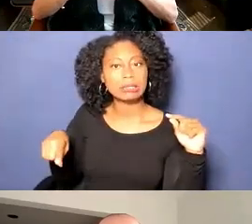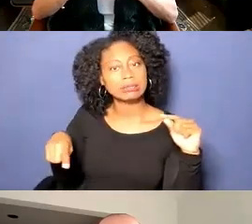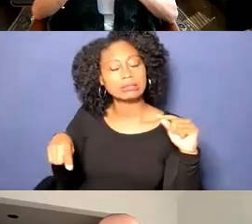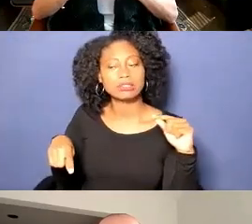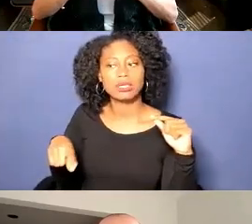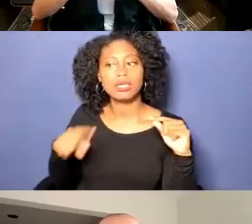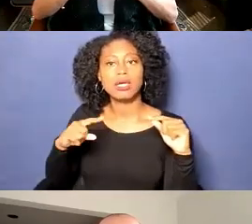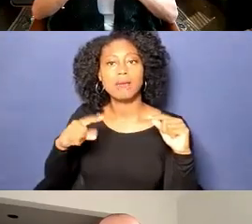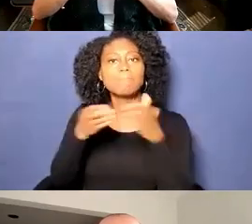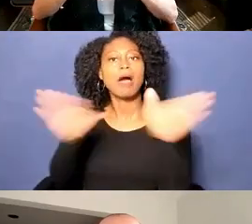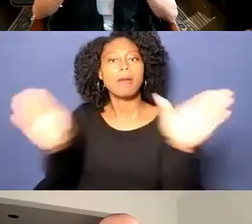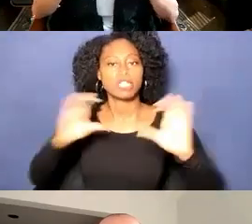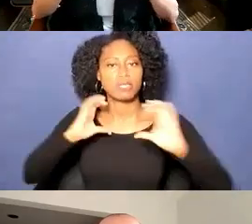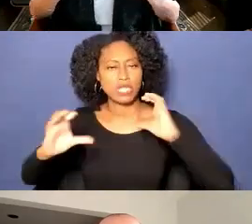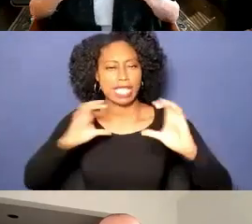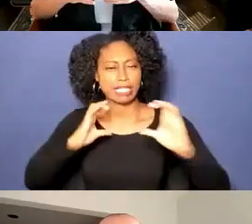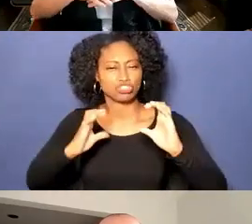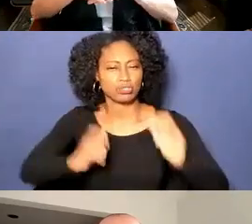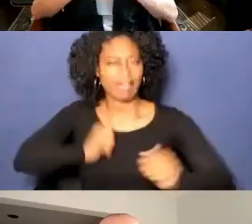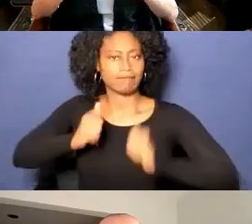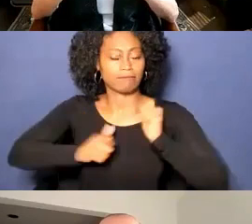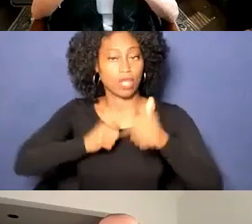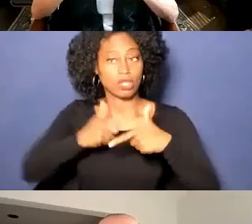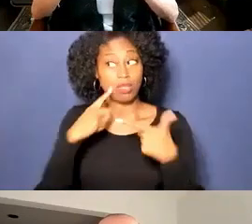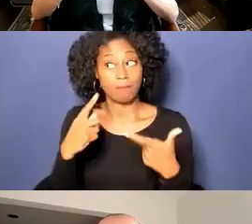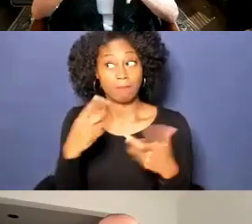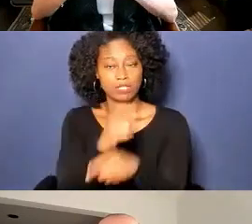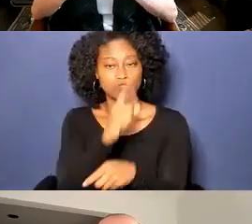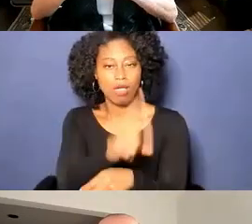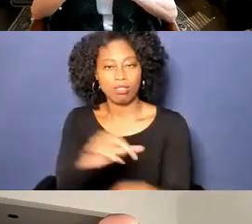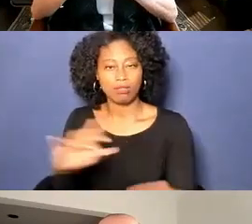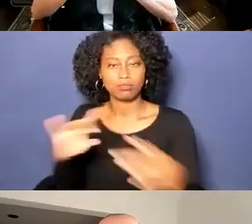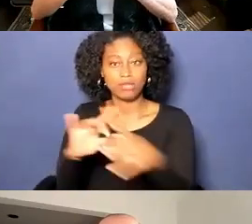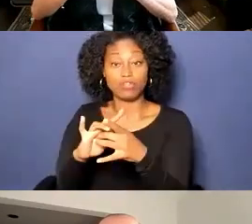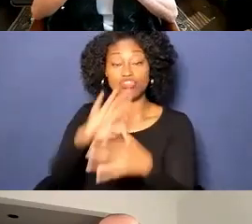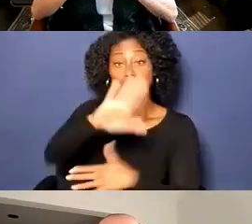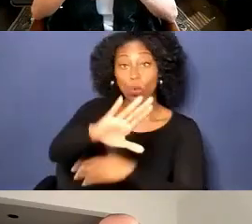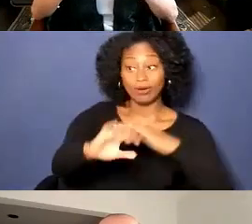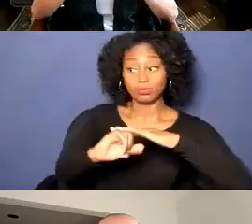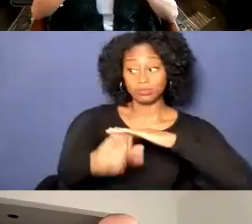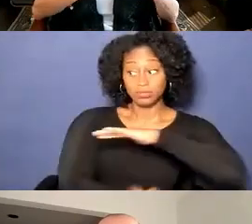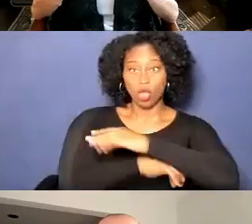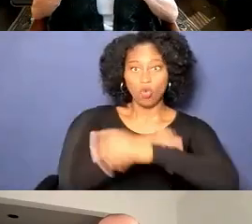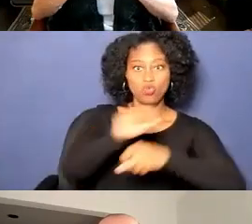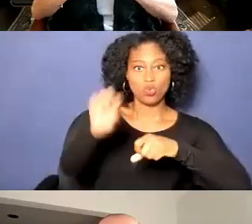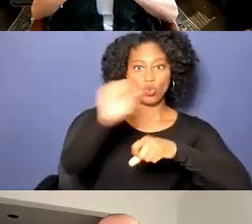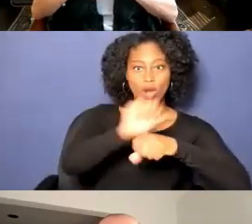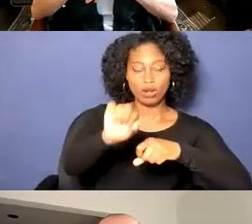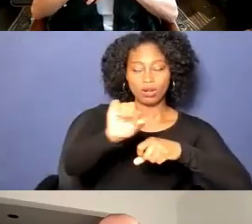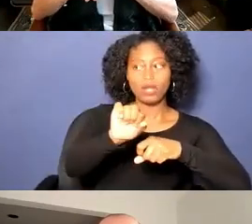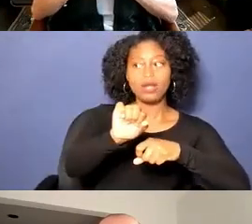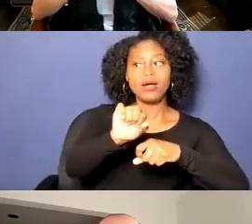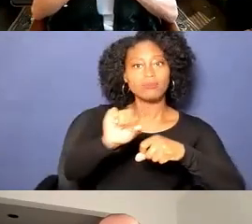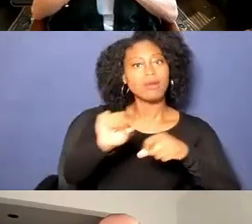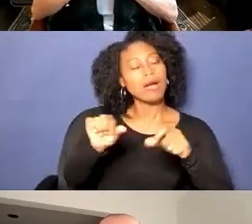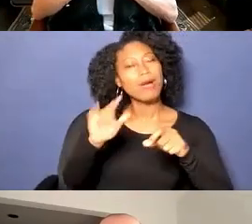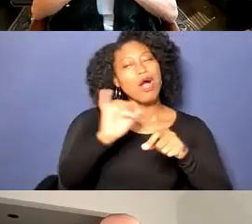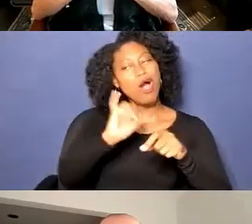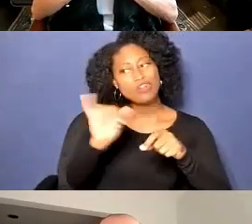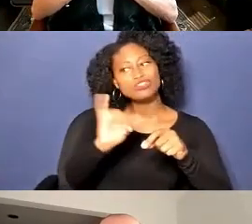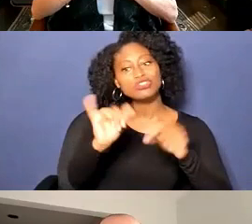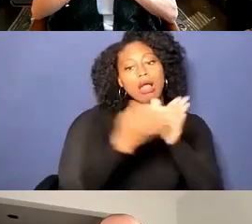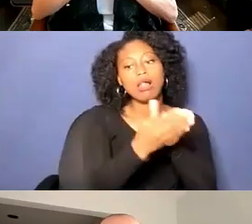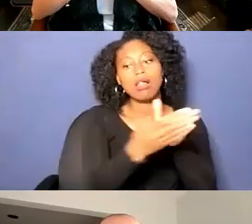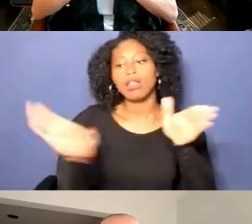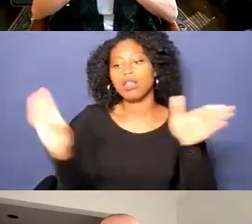the connection between the foundational work you're doing and communicating to diverse audiences,